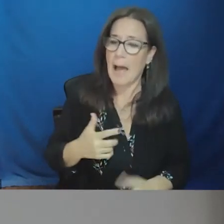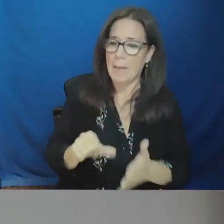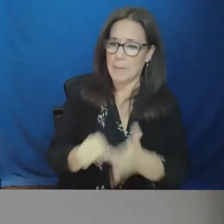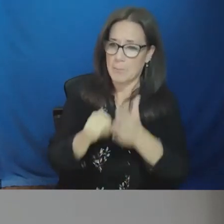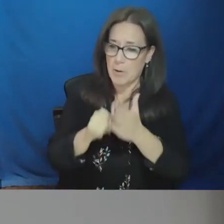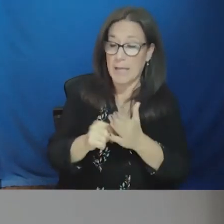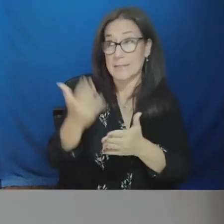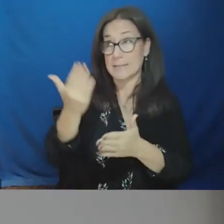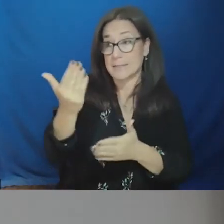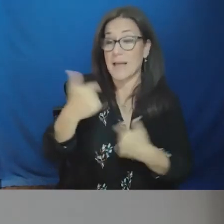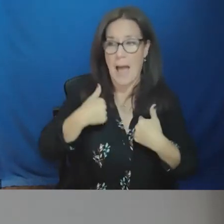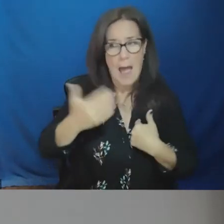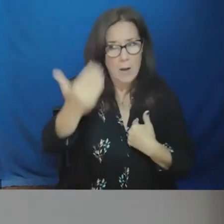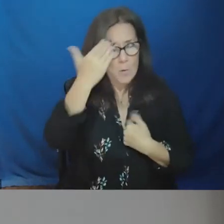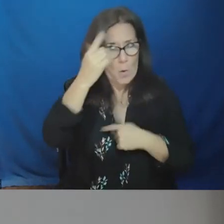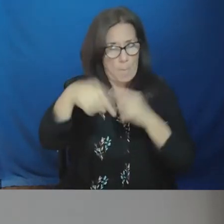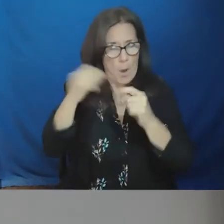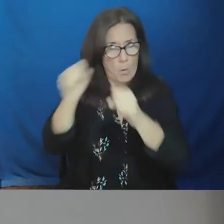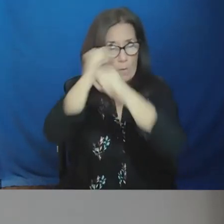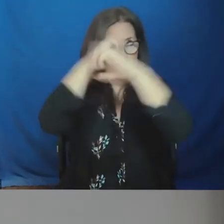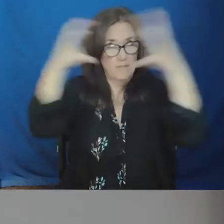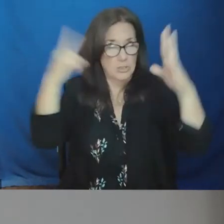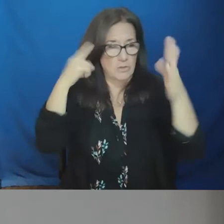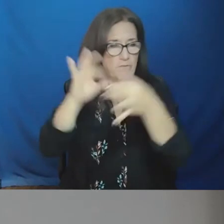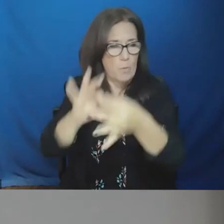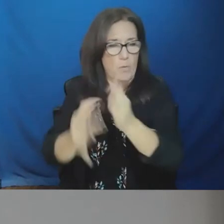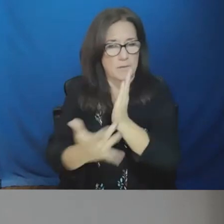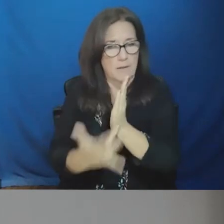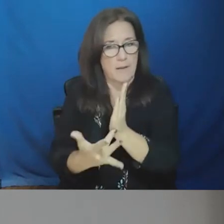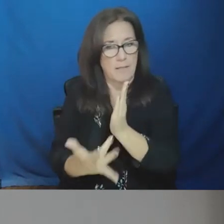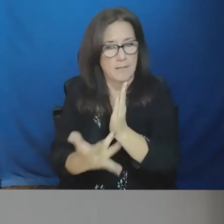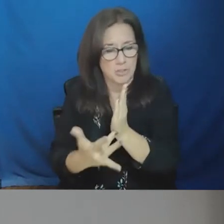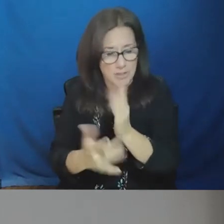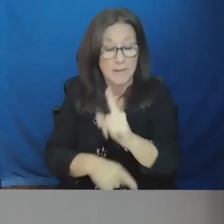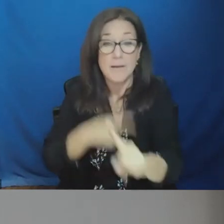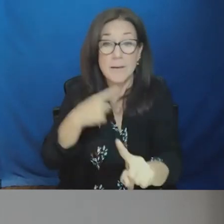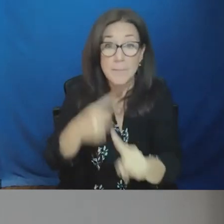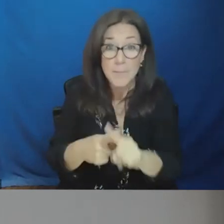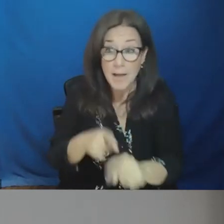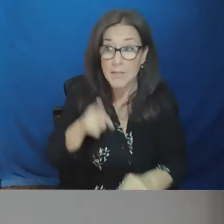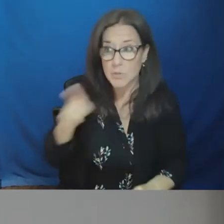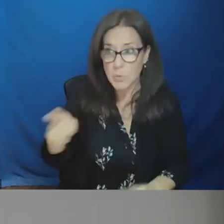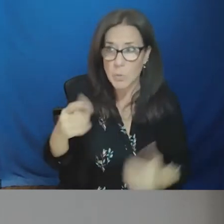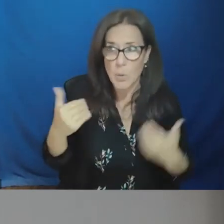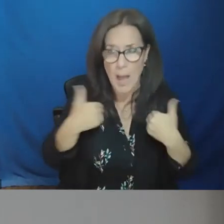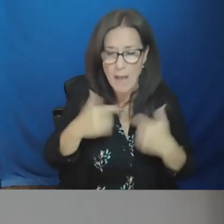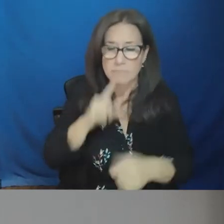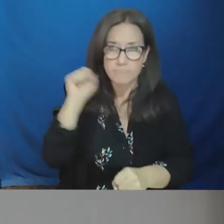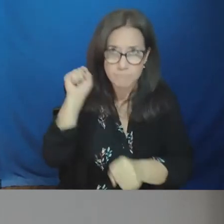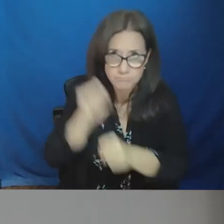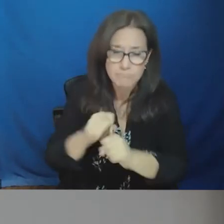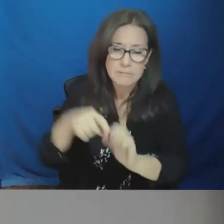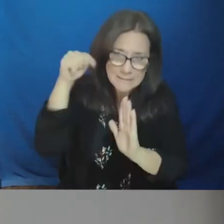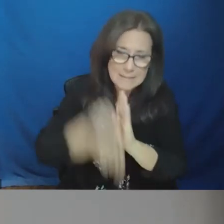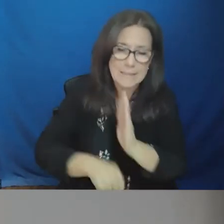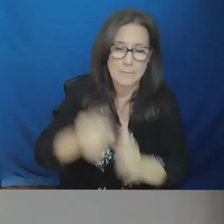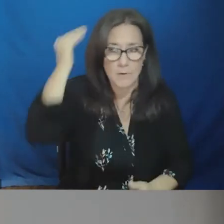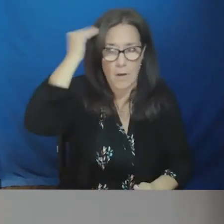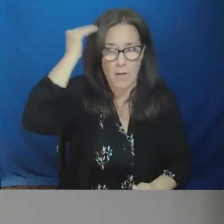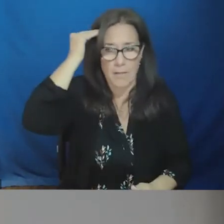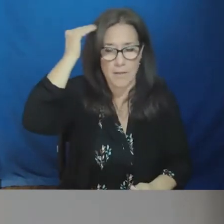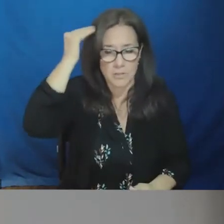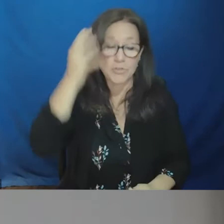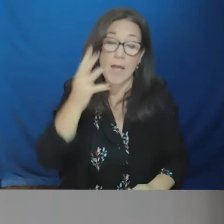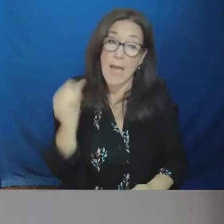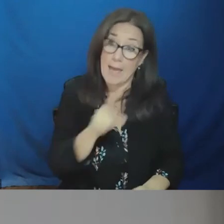for technology and also the fact that you have tremendous deep knowledge and also dedication to